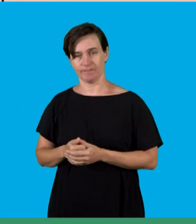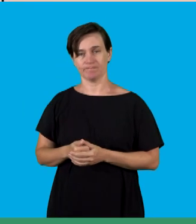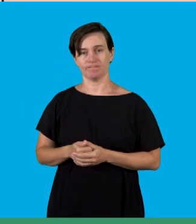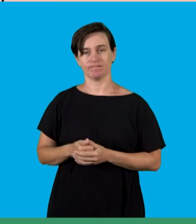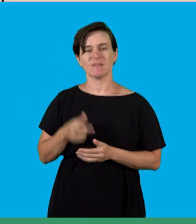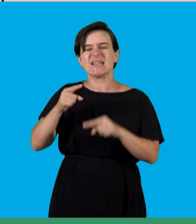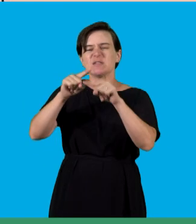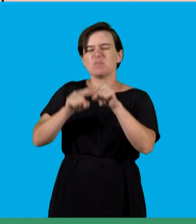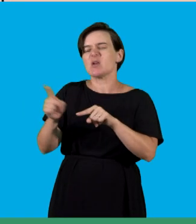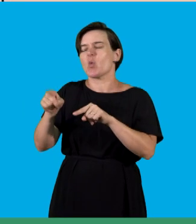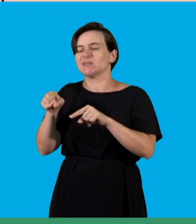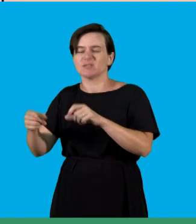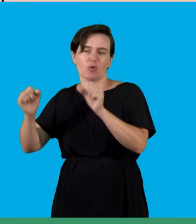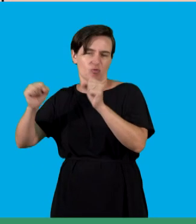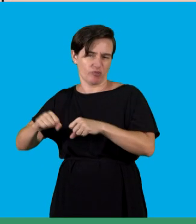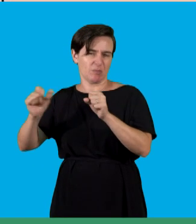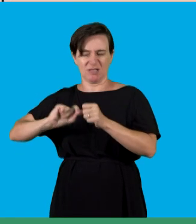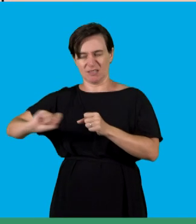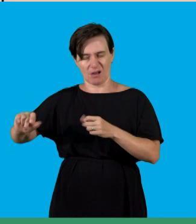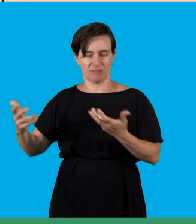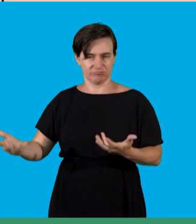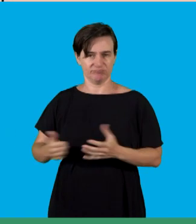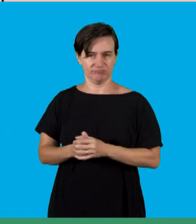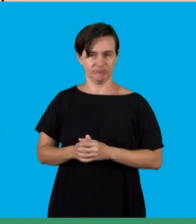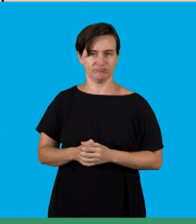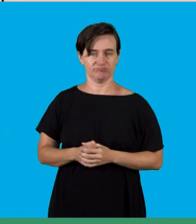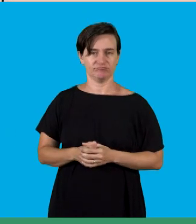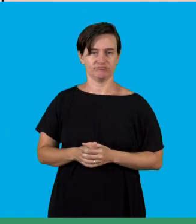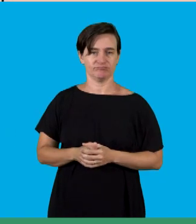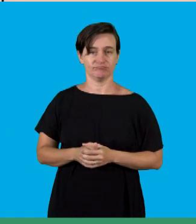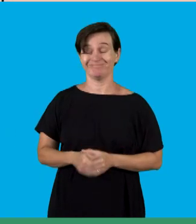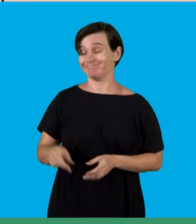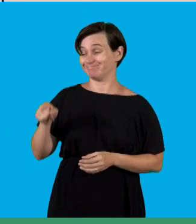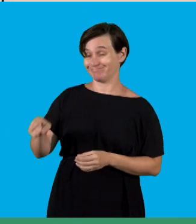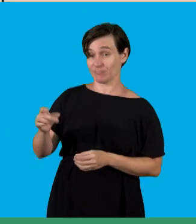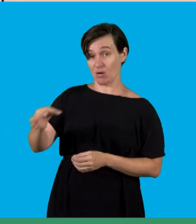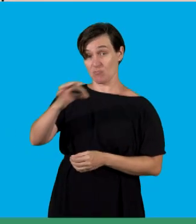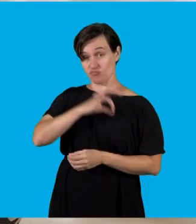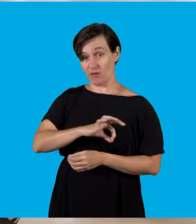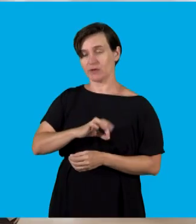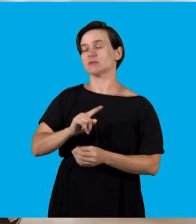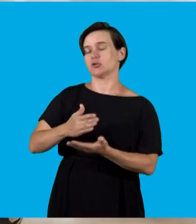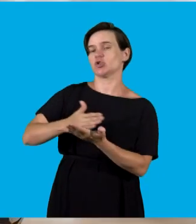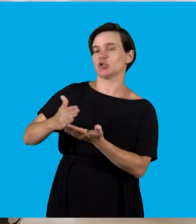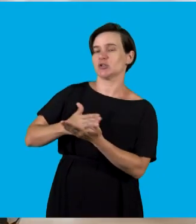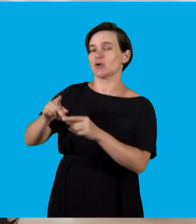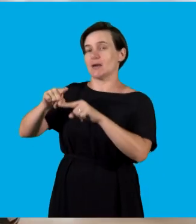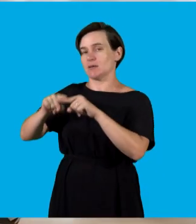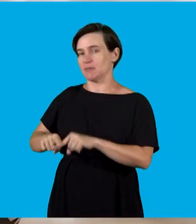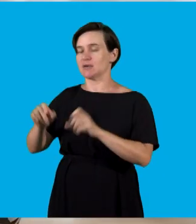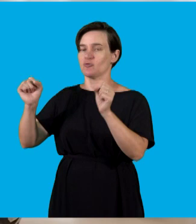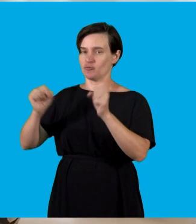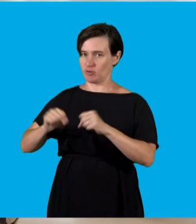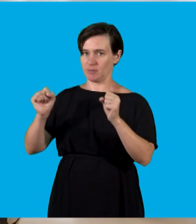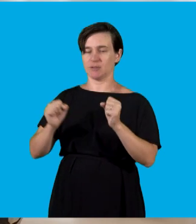partners according to the partnership agreement. So in a partnership, the profits that are being made, we share them according to